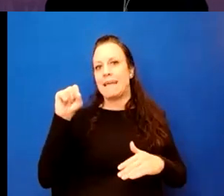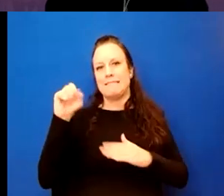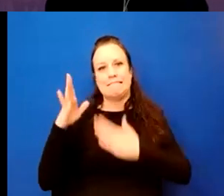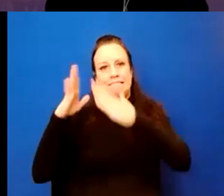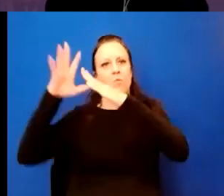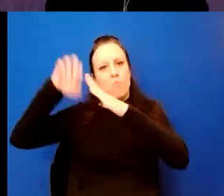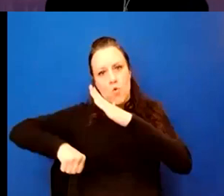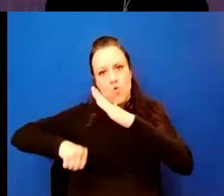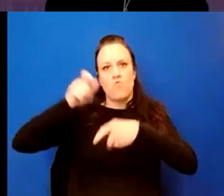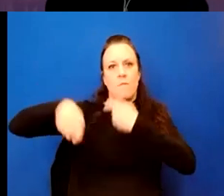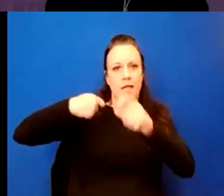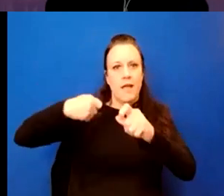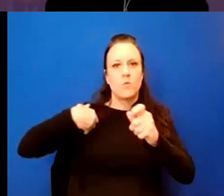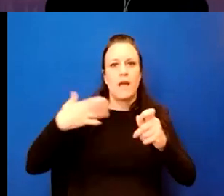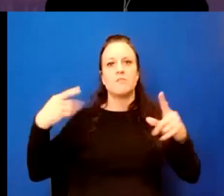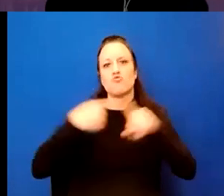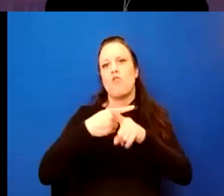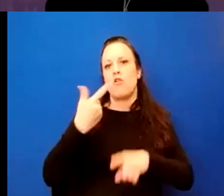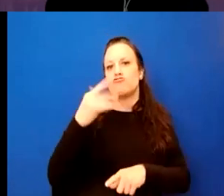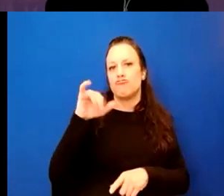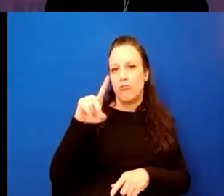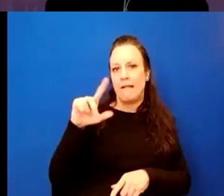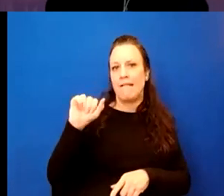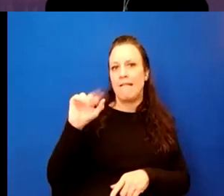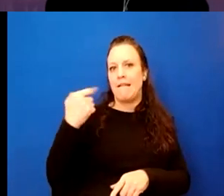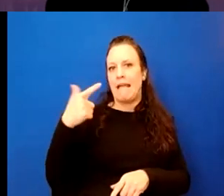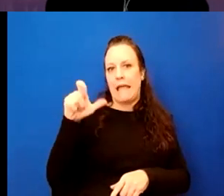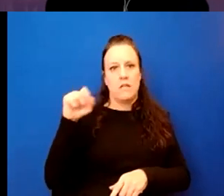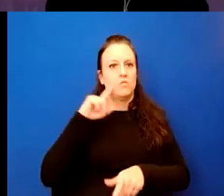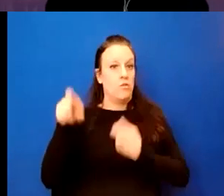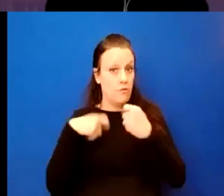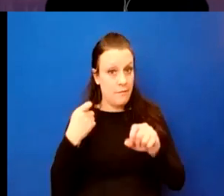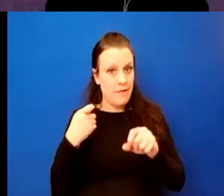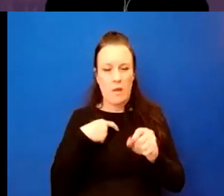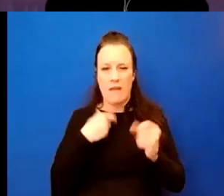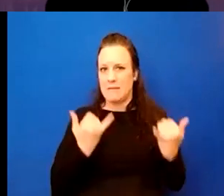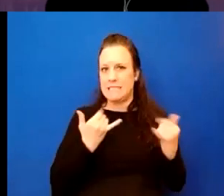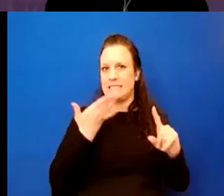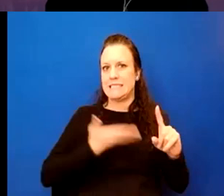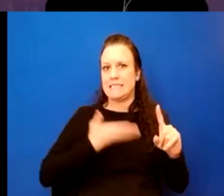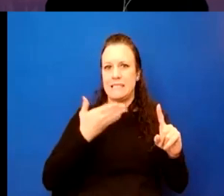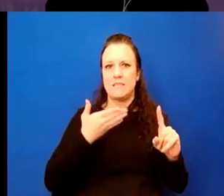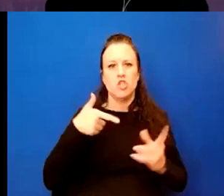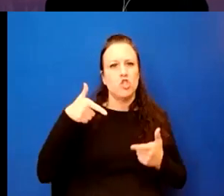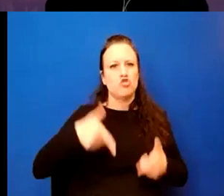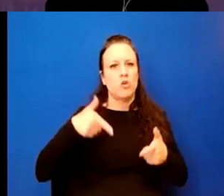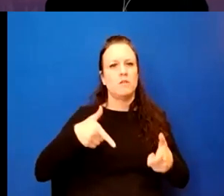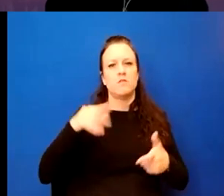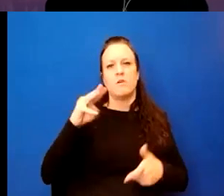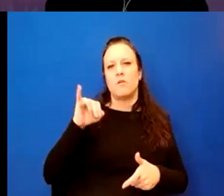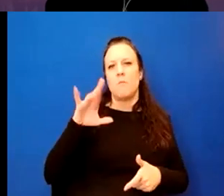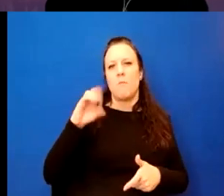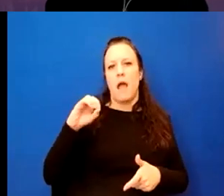replace. Uh, we got some cross grid or angles. We're going to replace, uh, we have some existing, we're going to drill some new micro pile